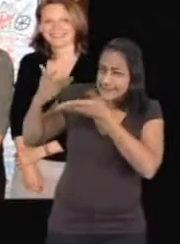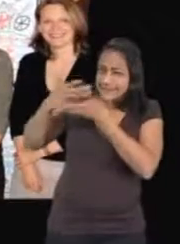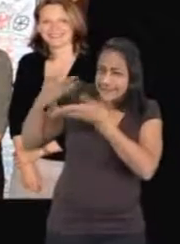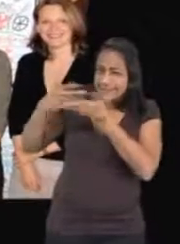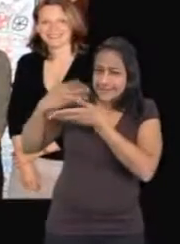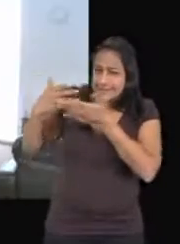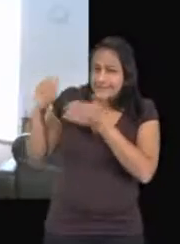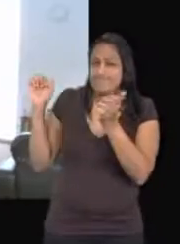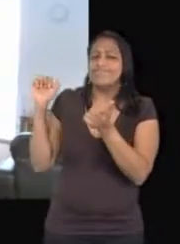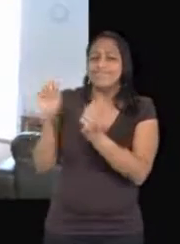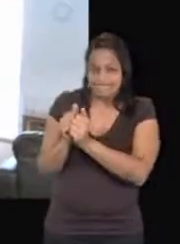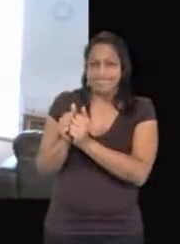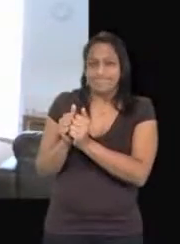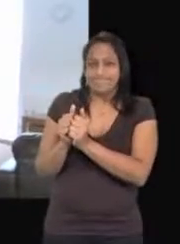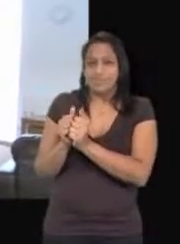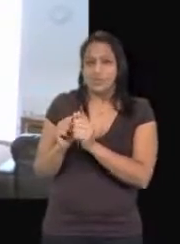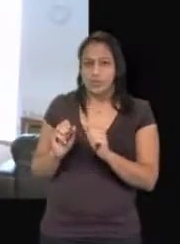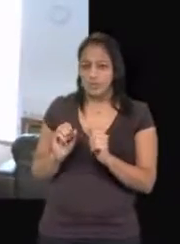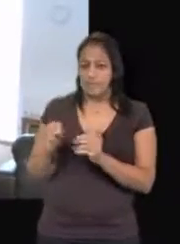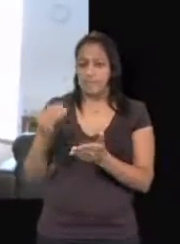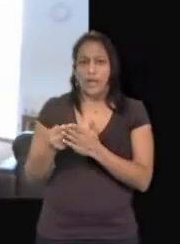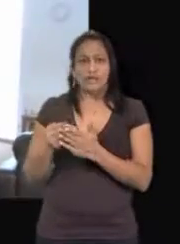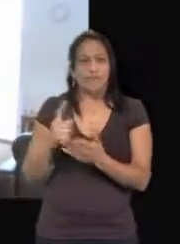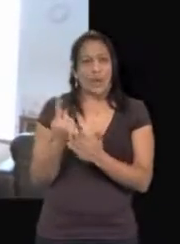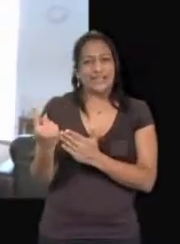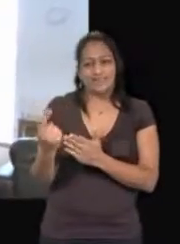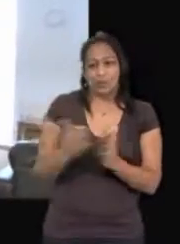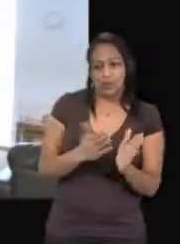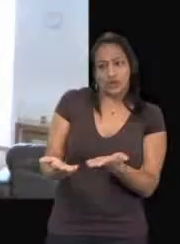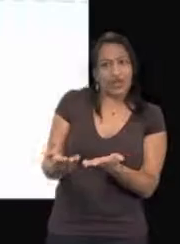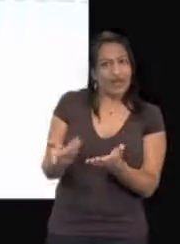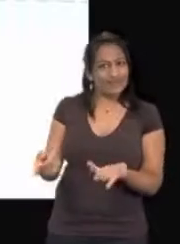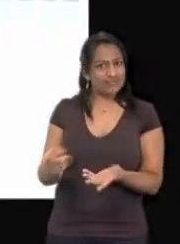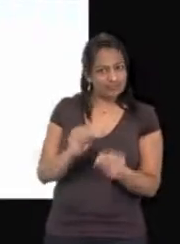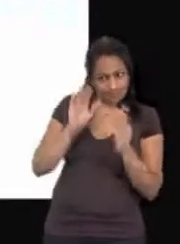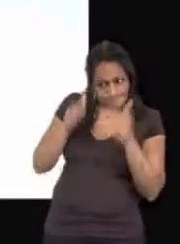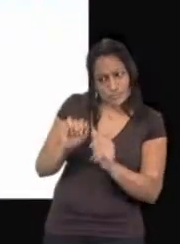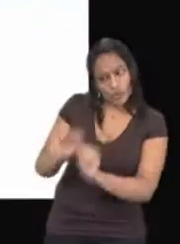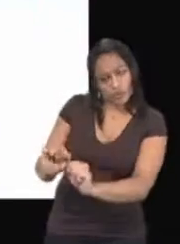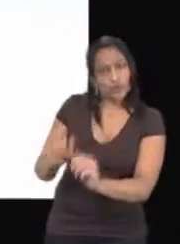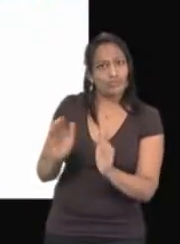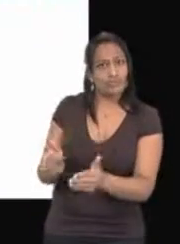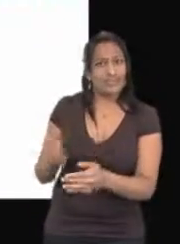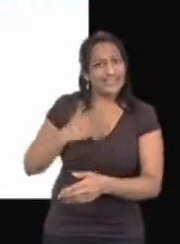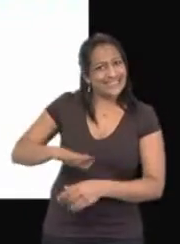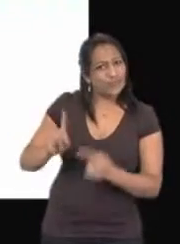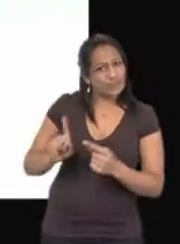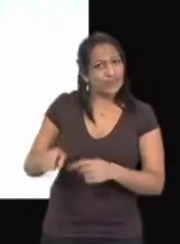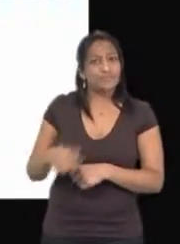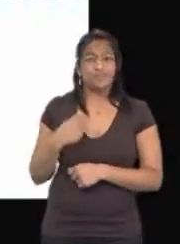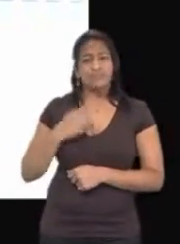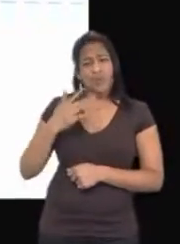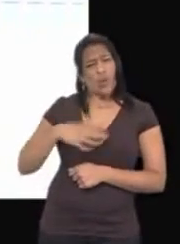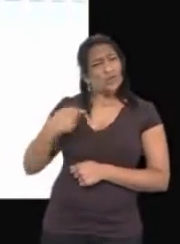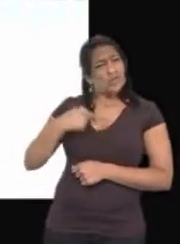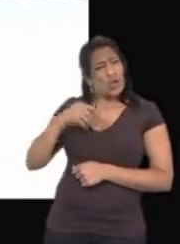was to use her budget to provide an individual service fund. I want to be Jennie's mum. I want to